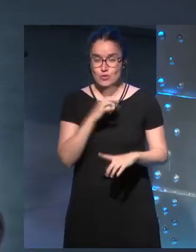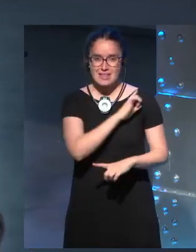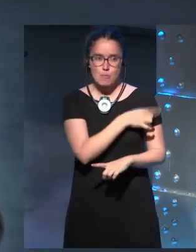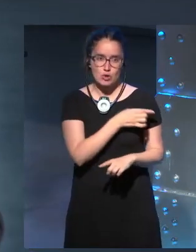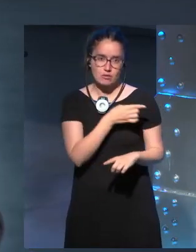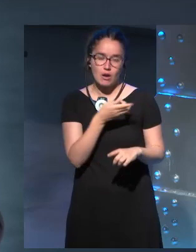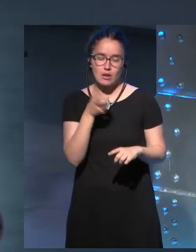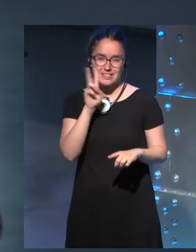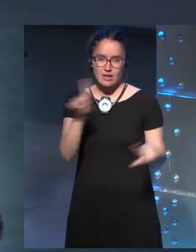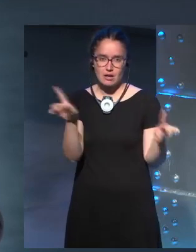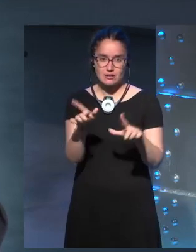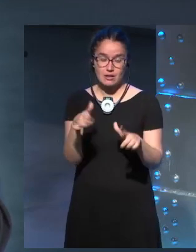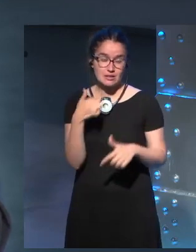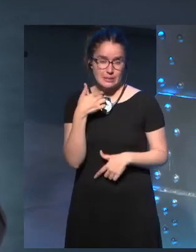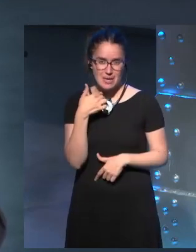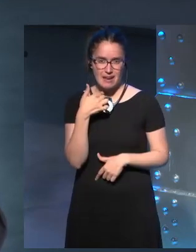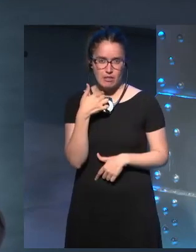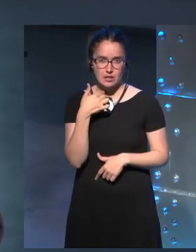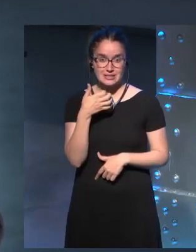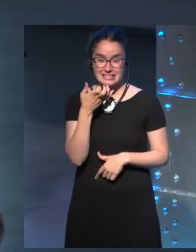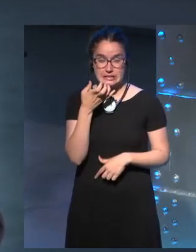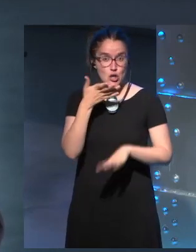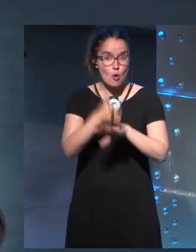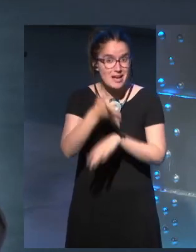that's lost, and